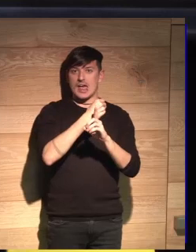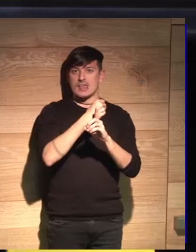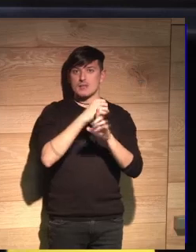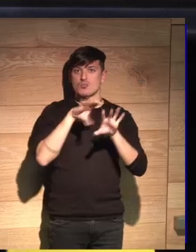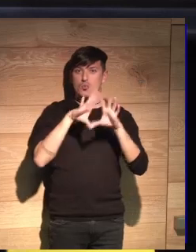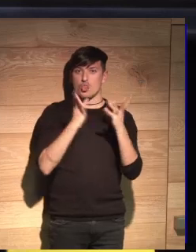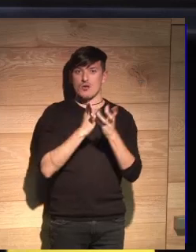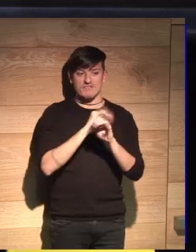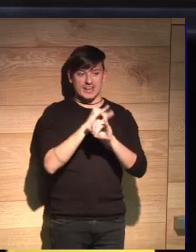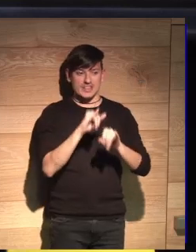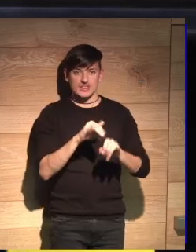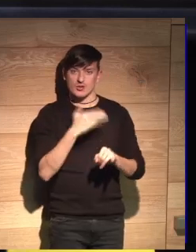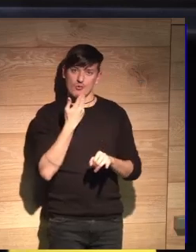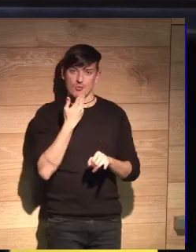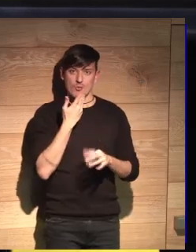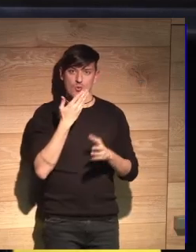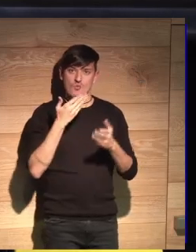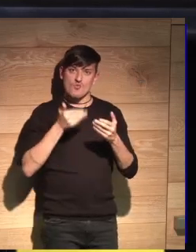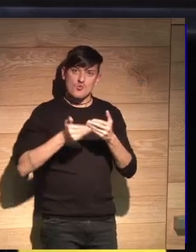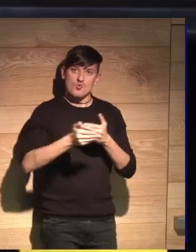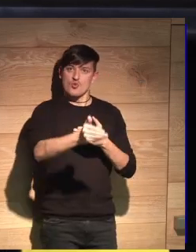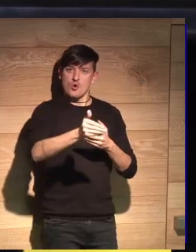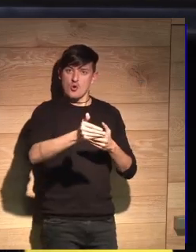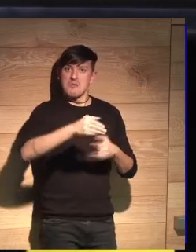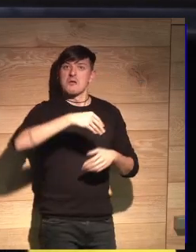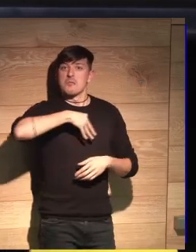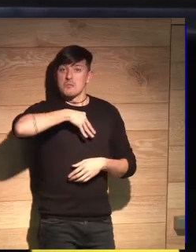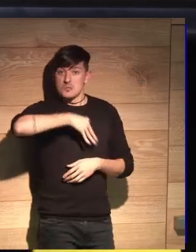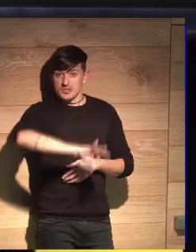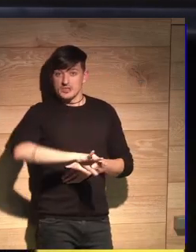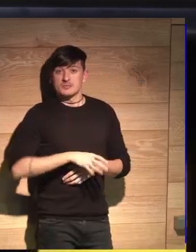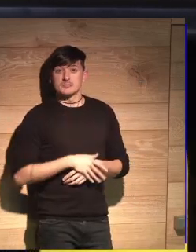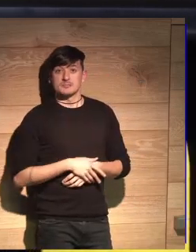New World as a possible world,